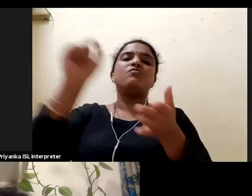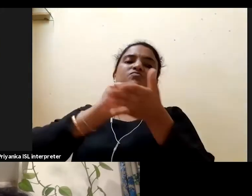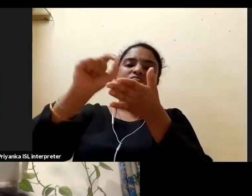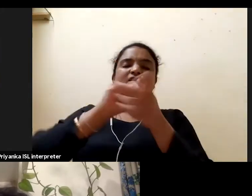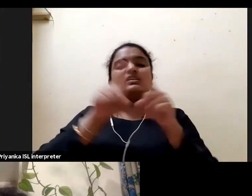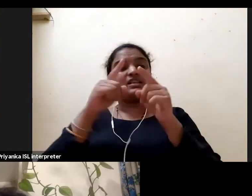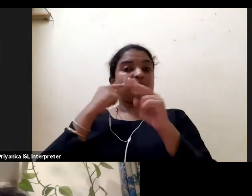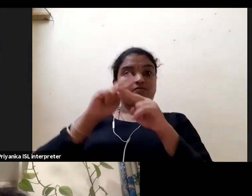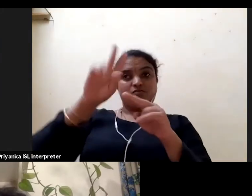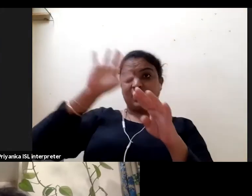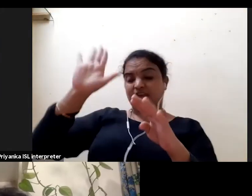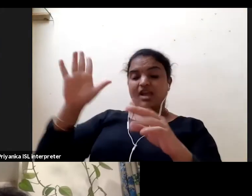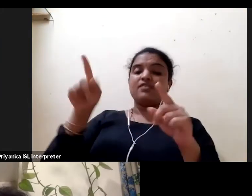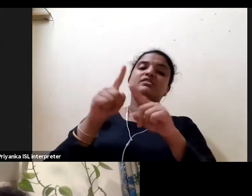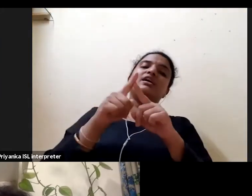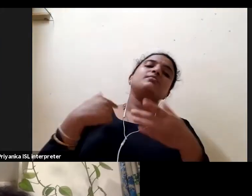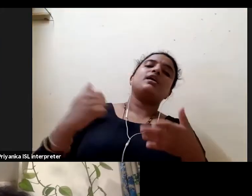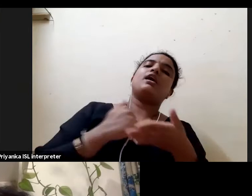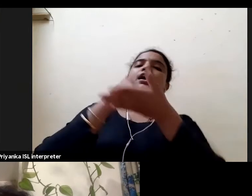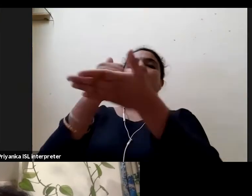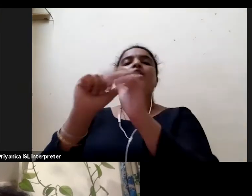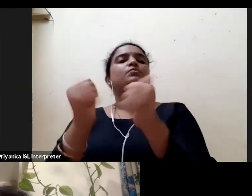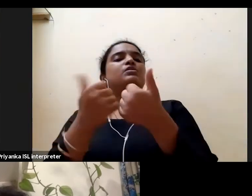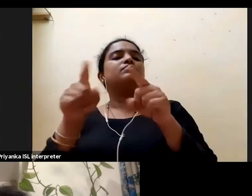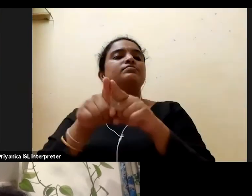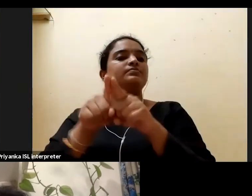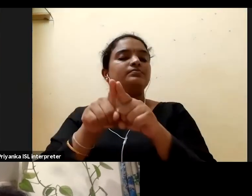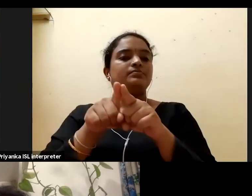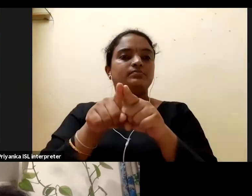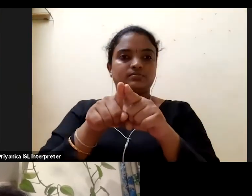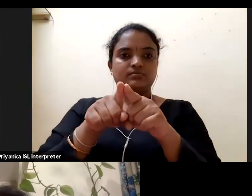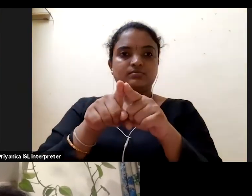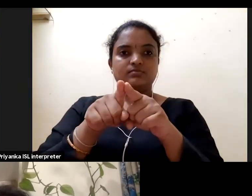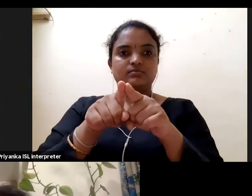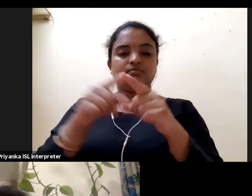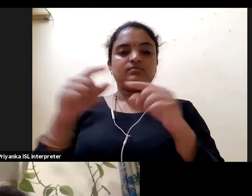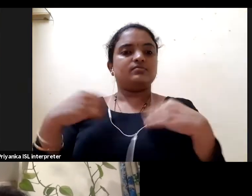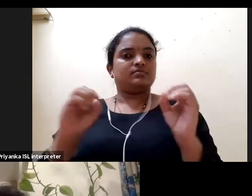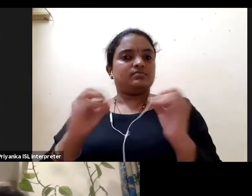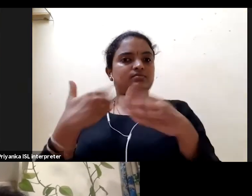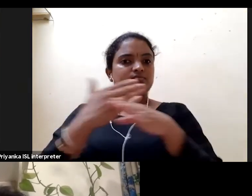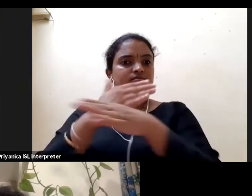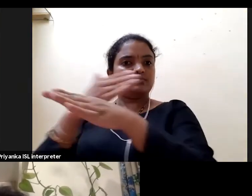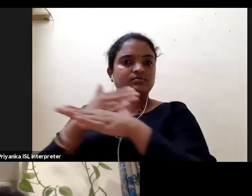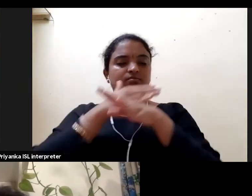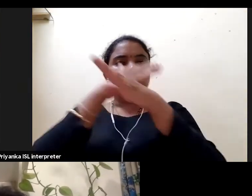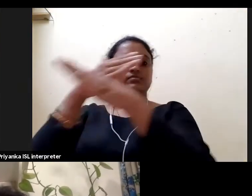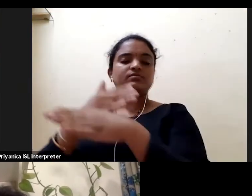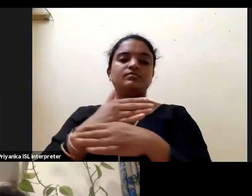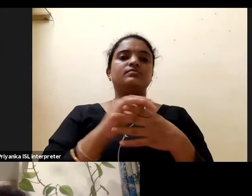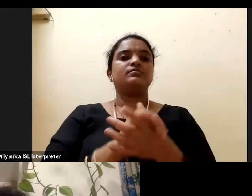them. So with that, we can get started. Can I start my screen sharing? Yes,